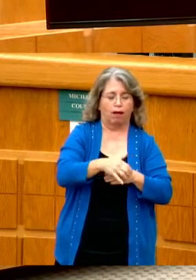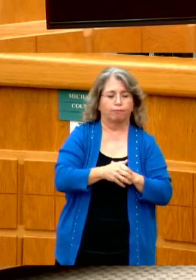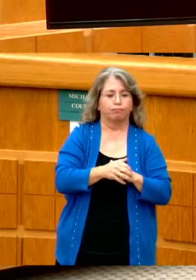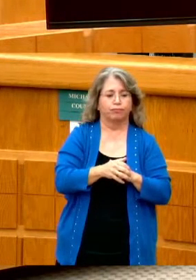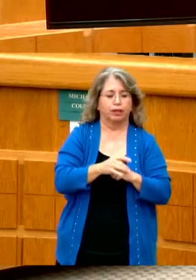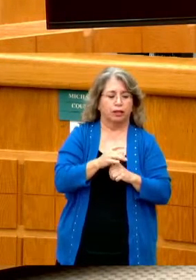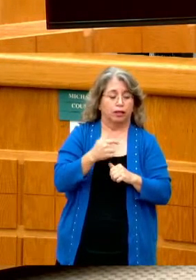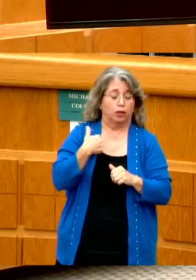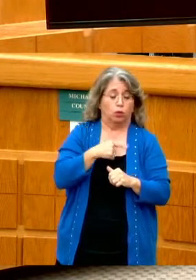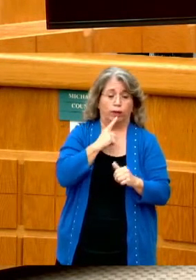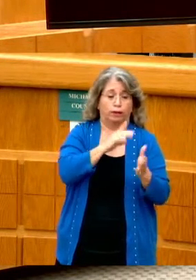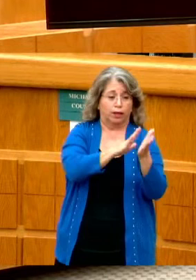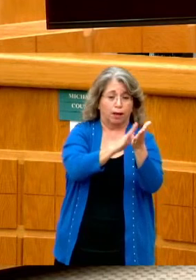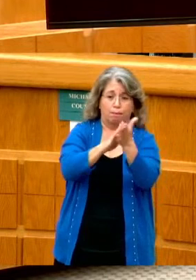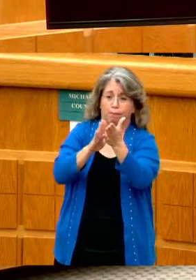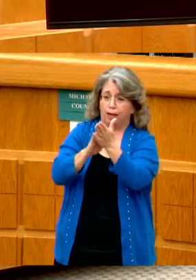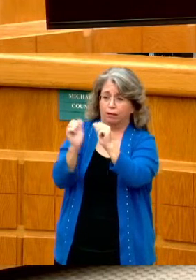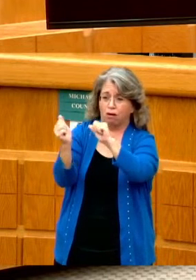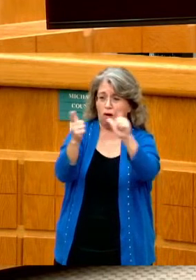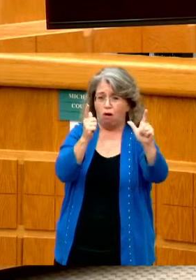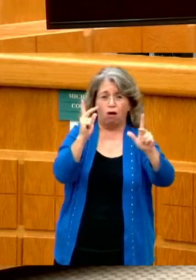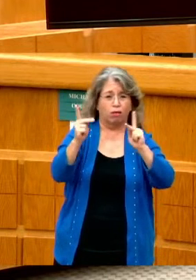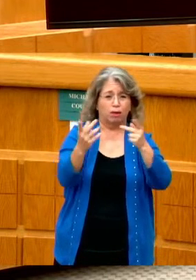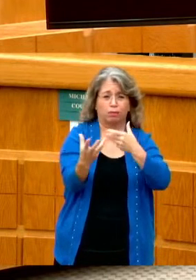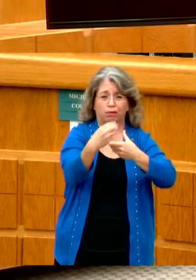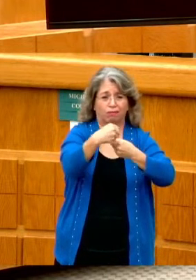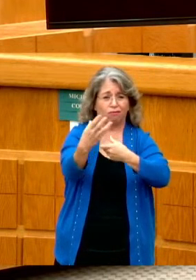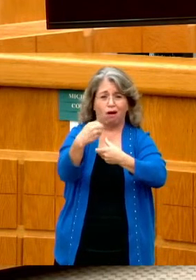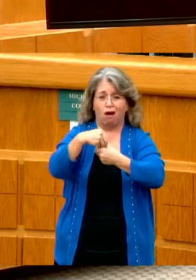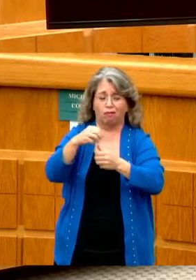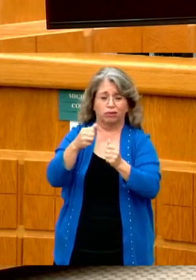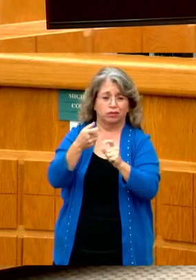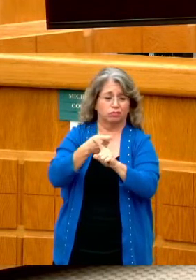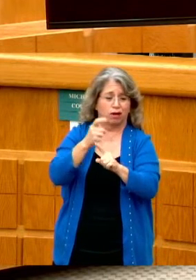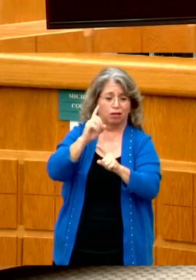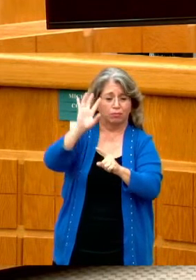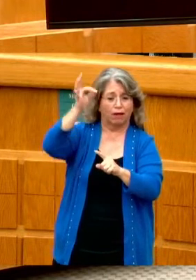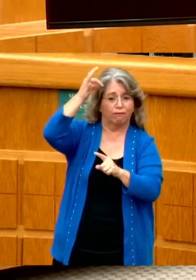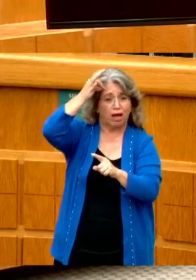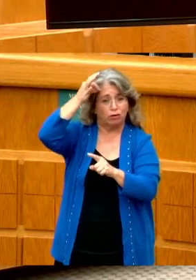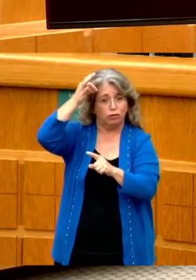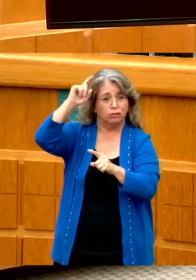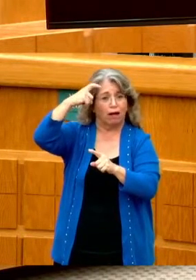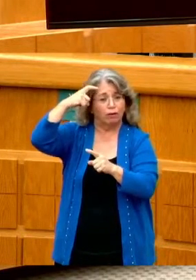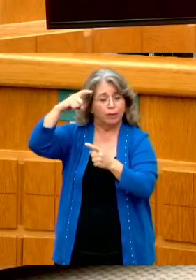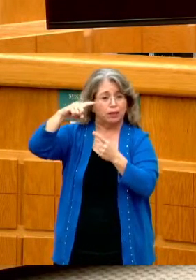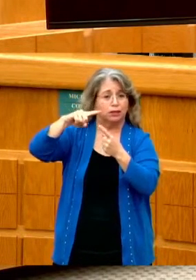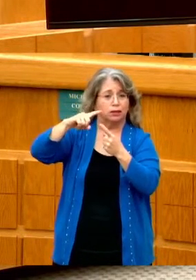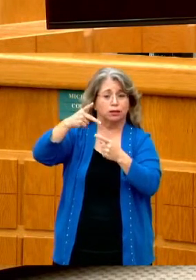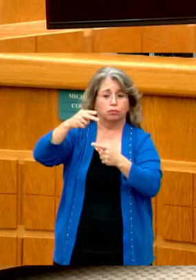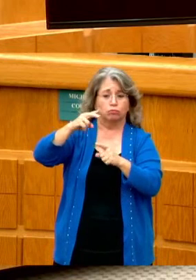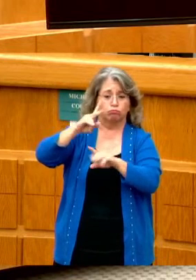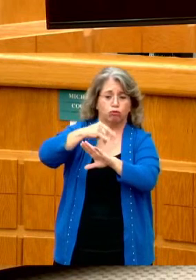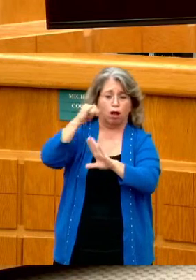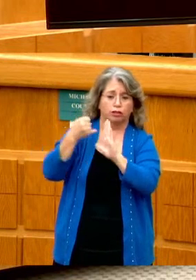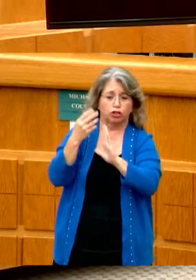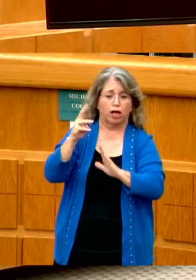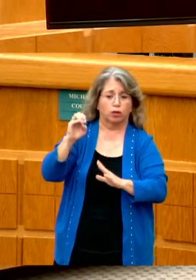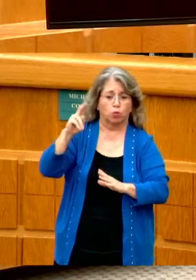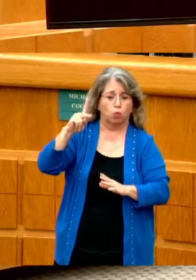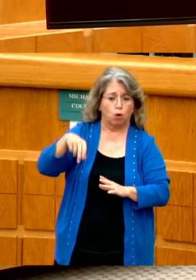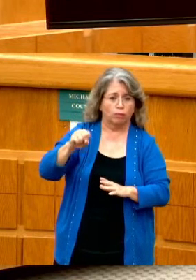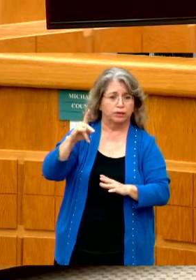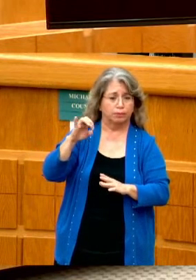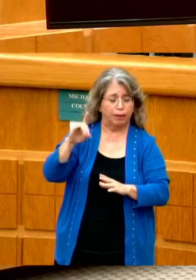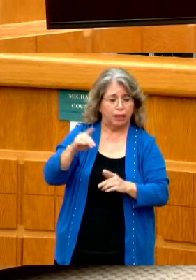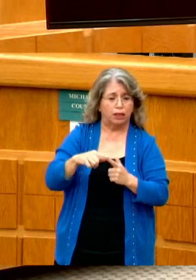the work of all of those who are involved, from the very federal government and Project Warp Speed to the scientists and